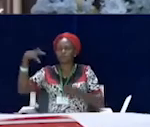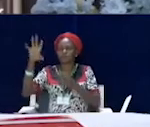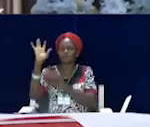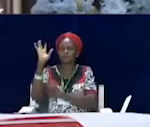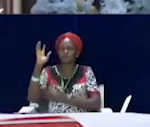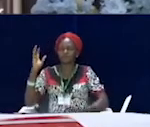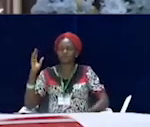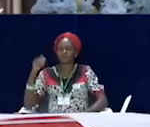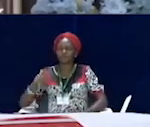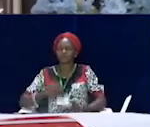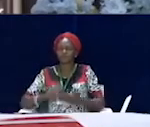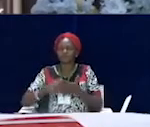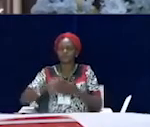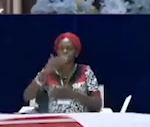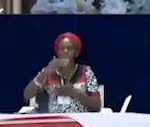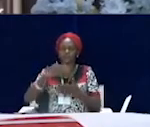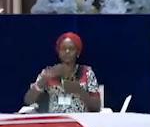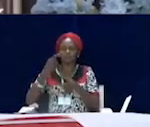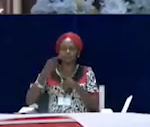next month